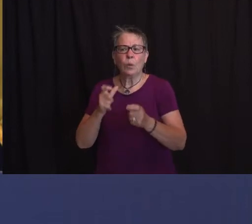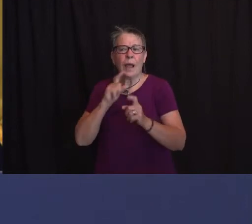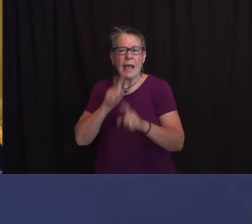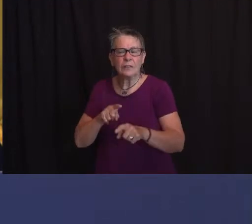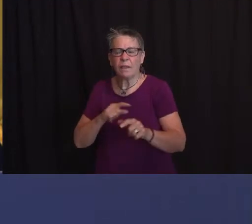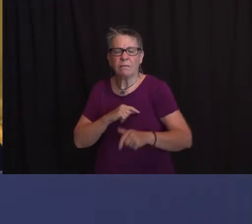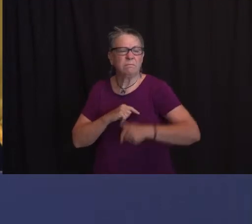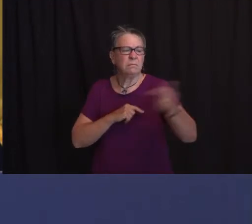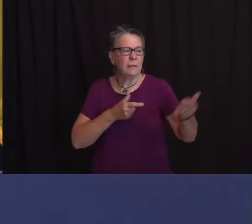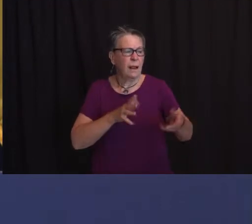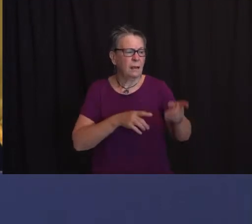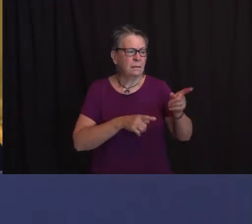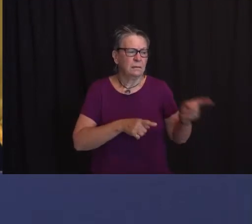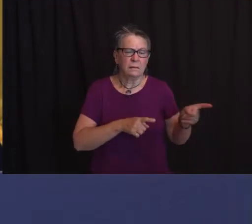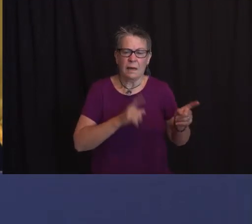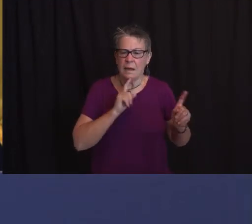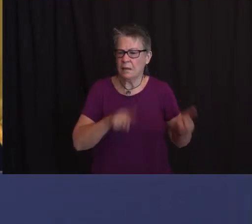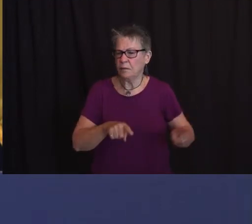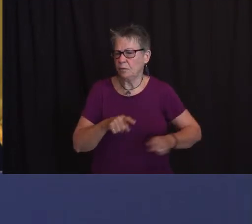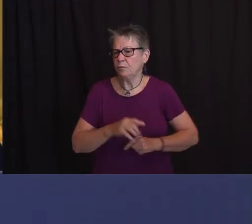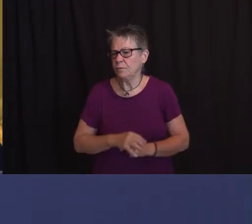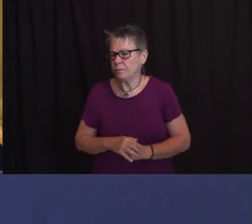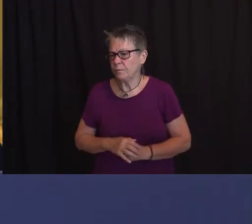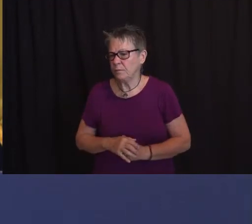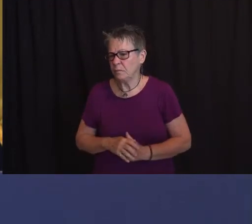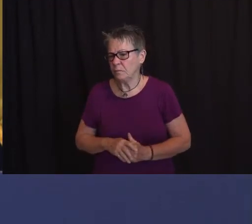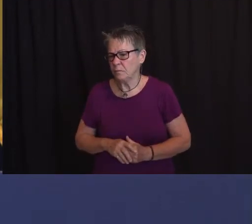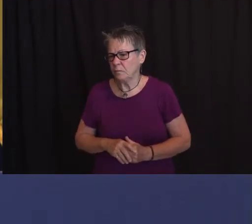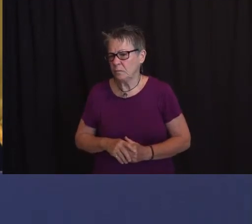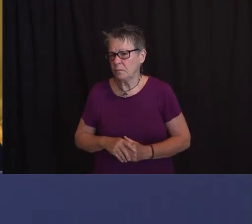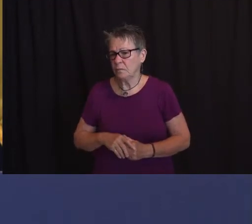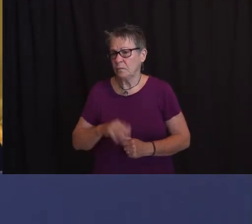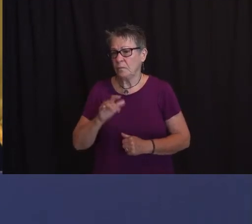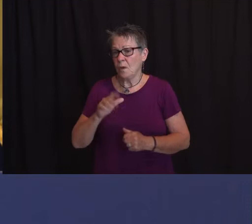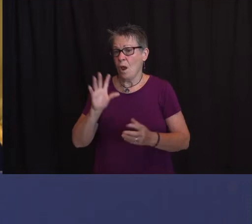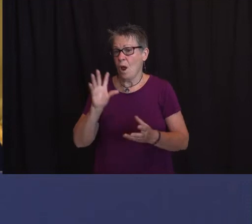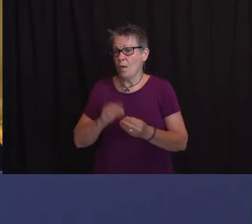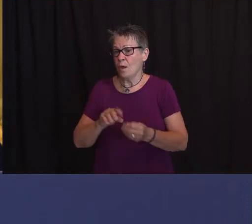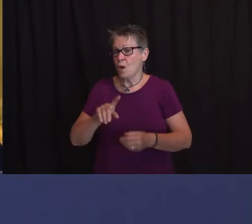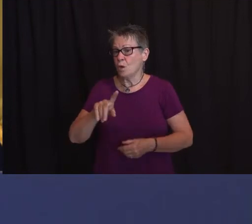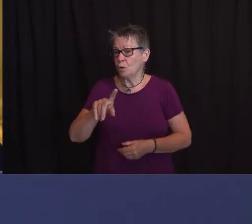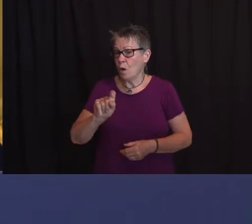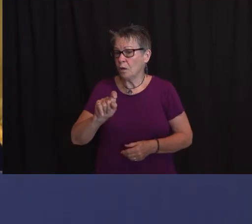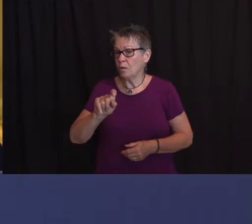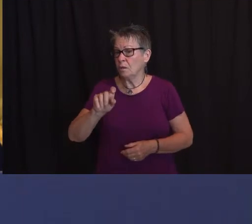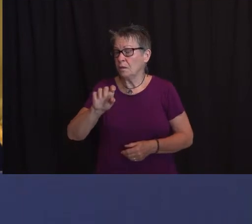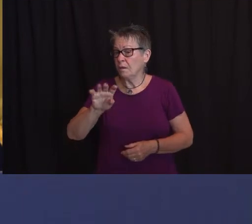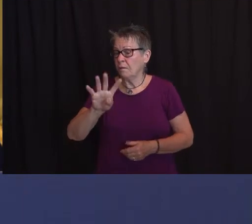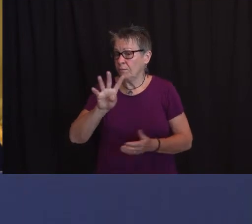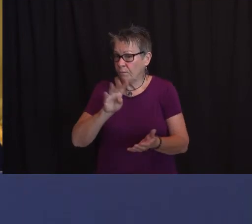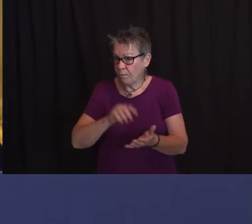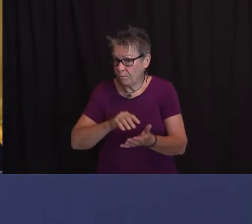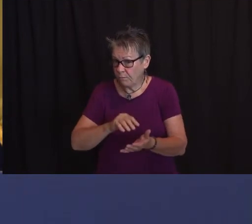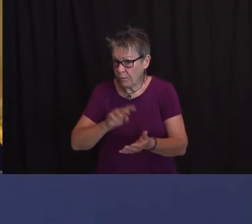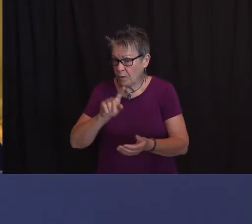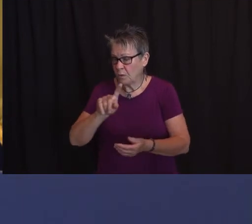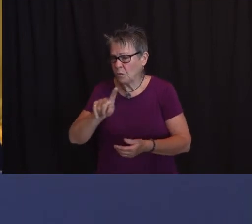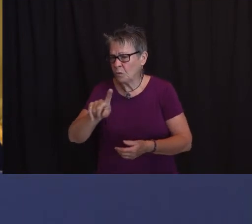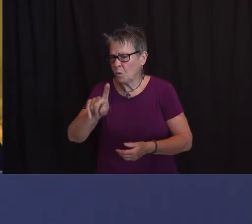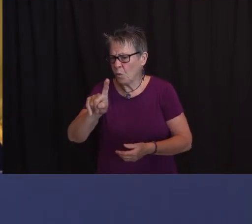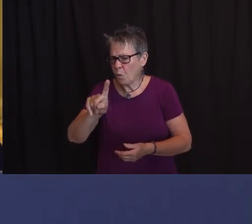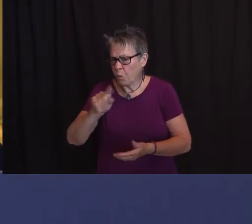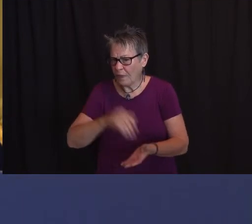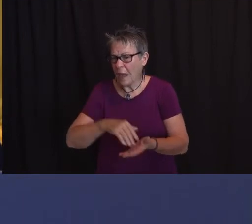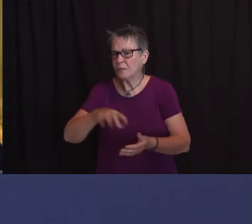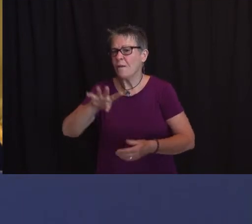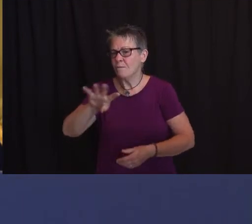we have 1,479 locations right now, and 29, those are open, 29 closed. The